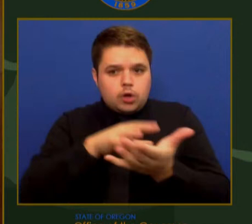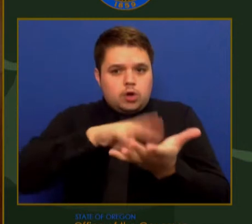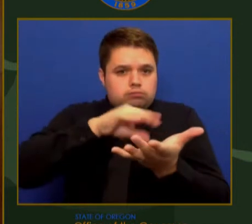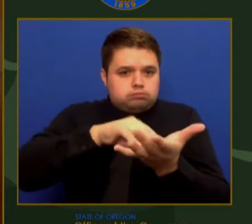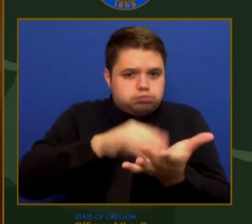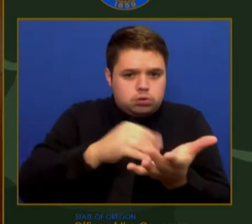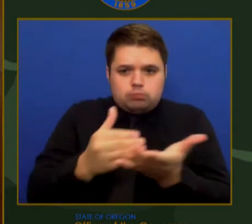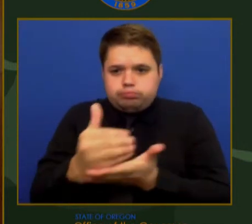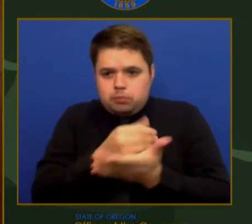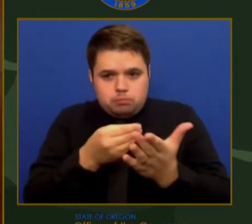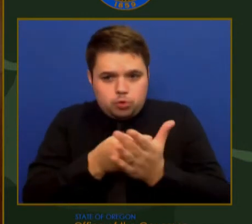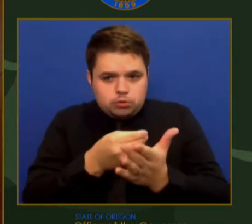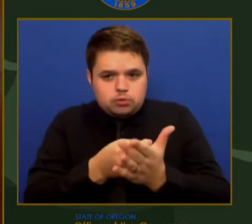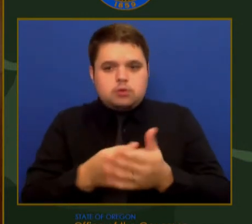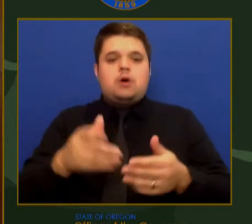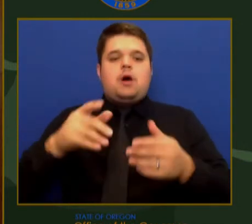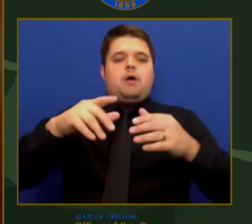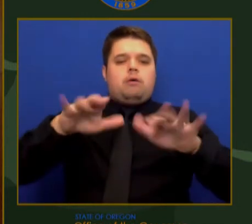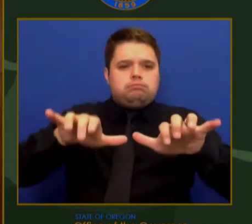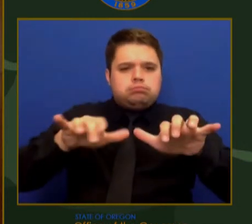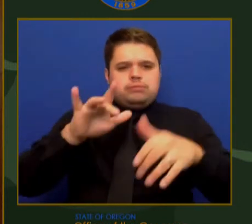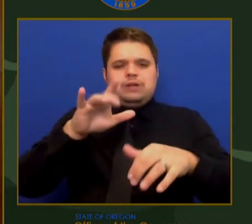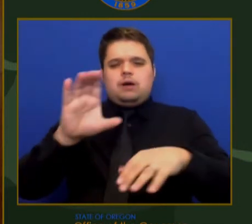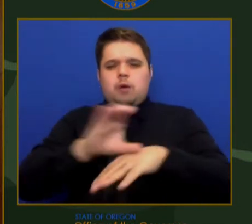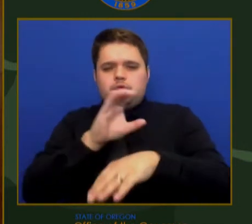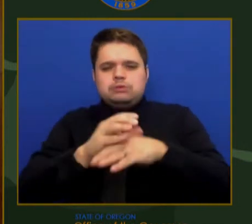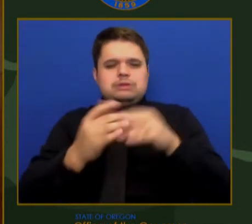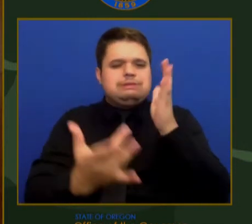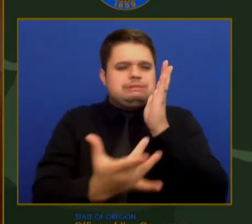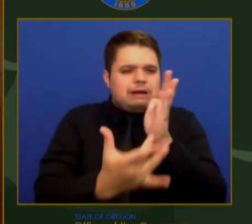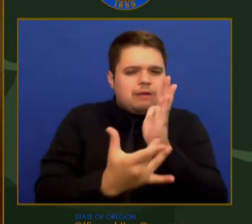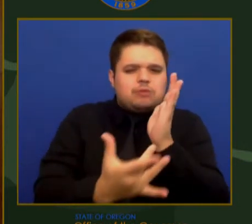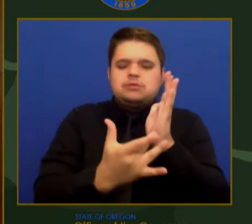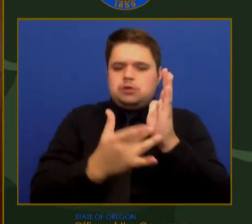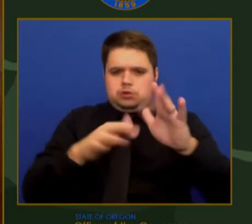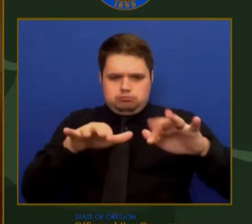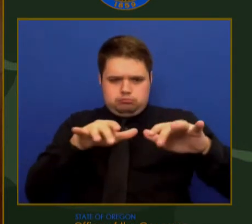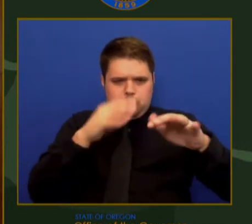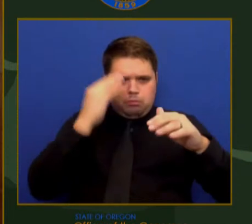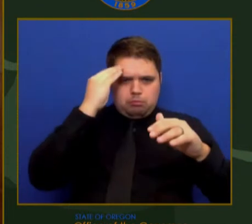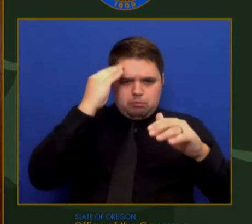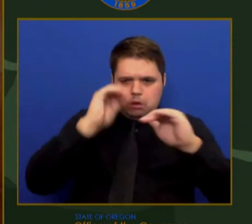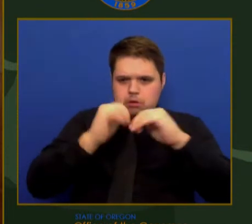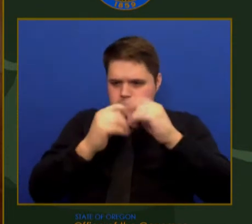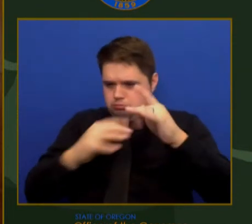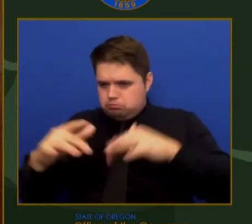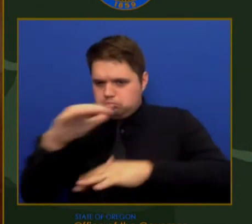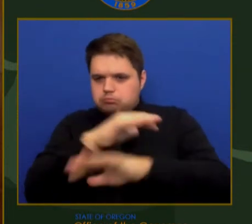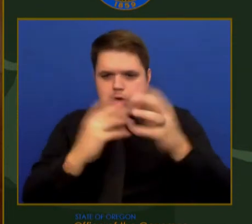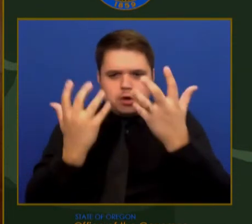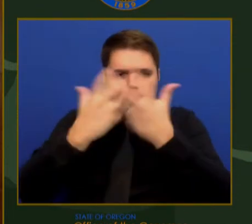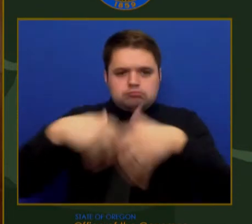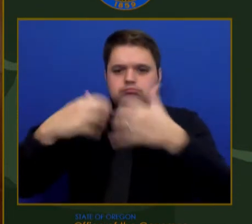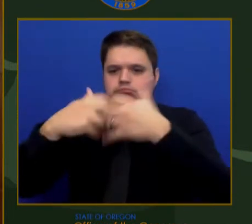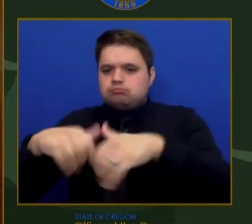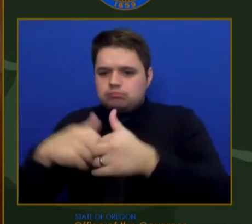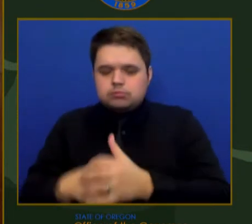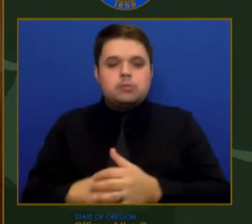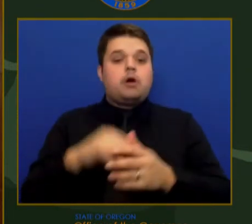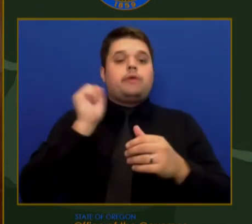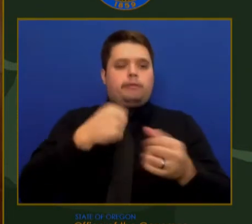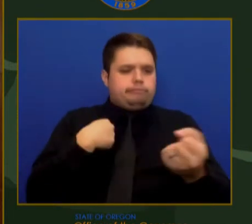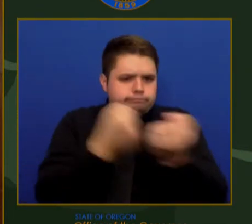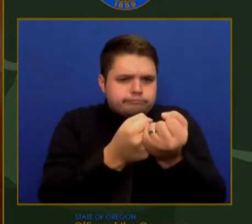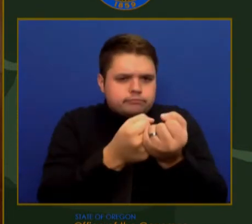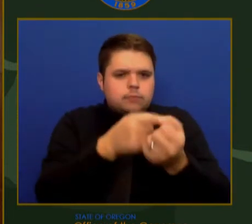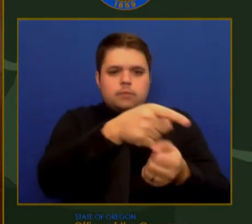to help someone complete their coursework. It could be assistance with transportation or housing.